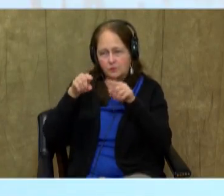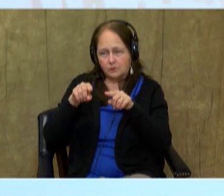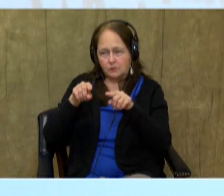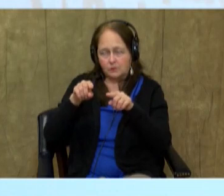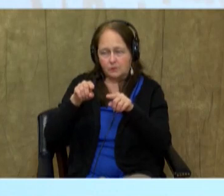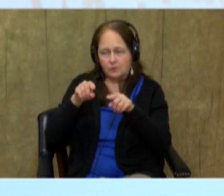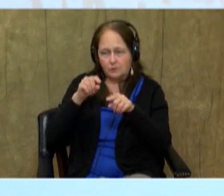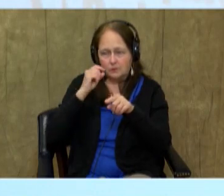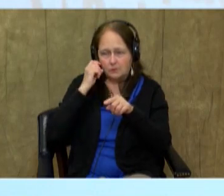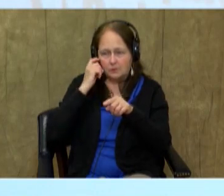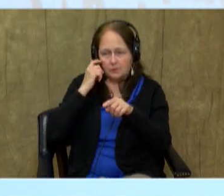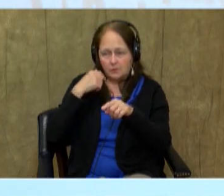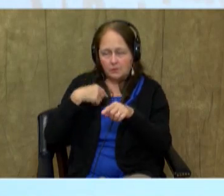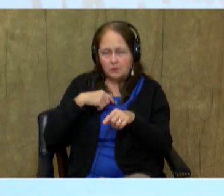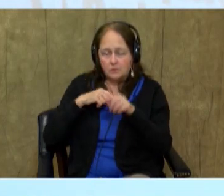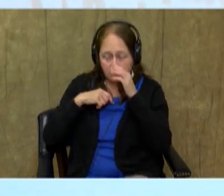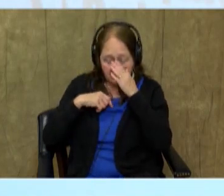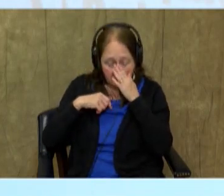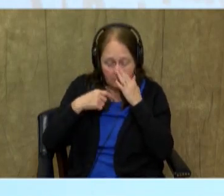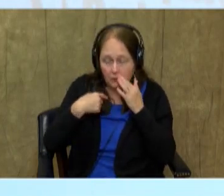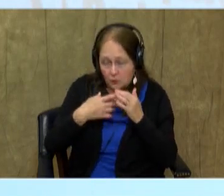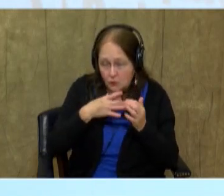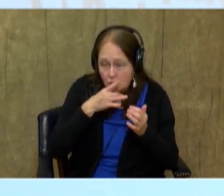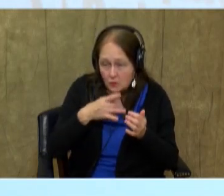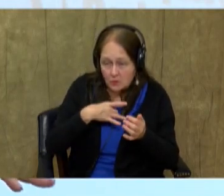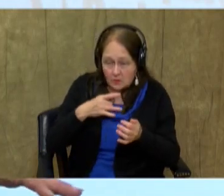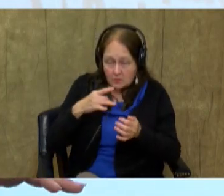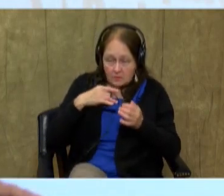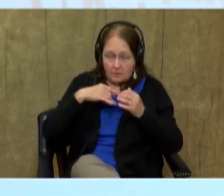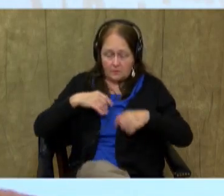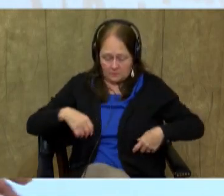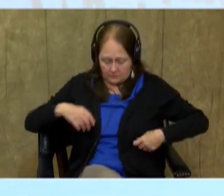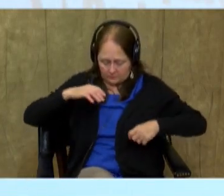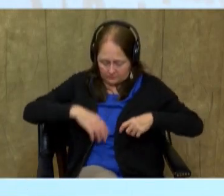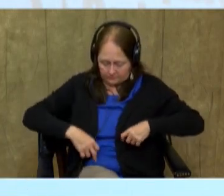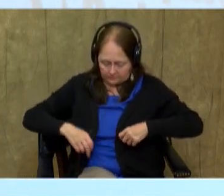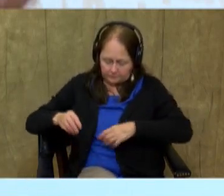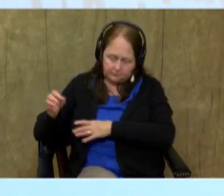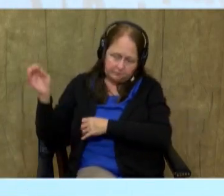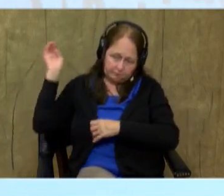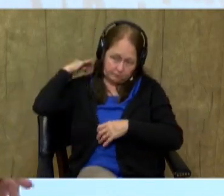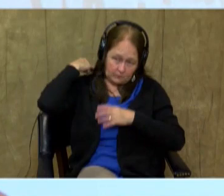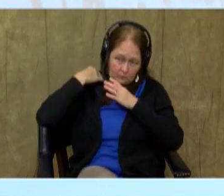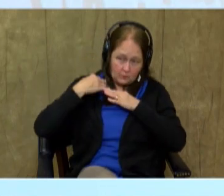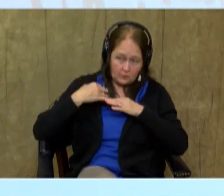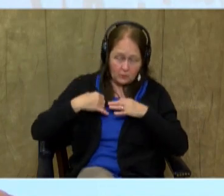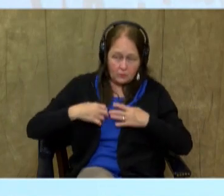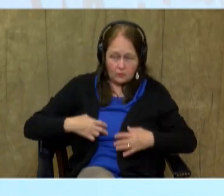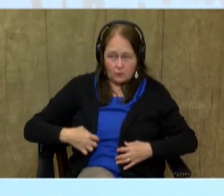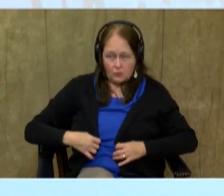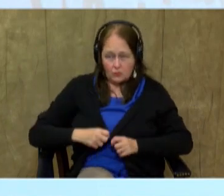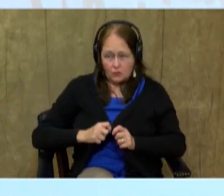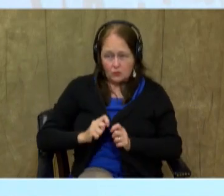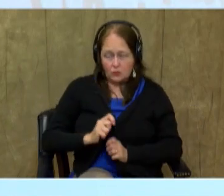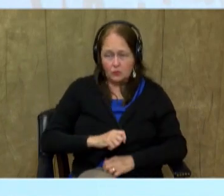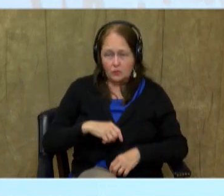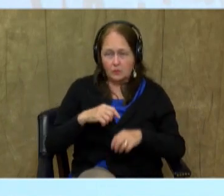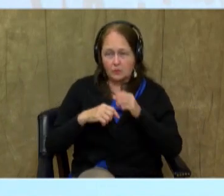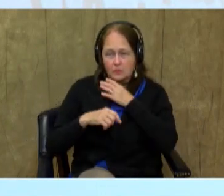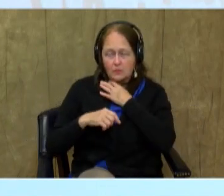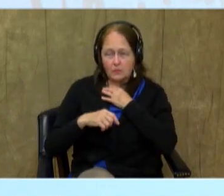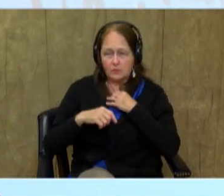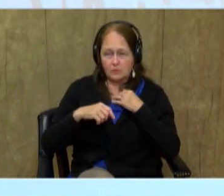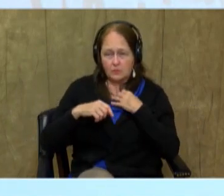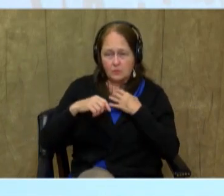I really like this topic for a lot of reasons. I've been really blessed to have several opportunities throughout my